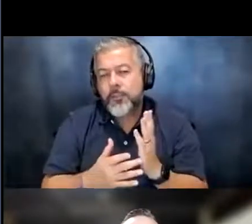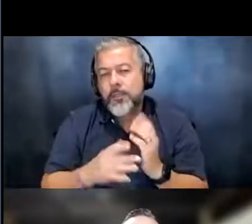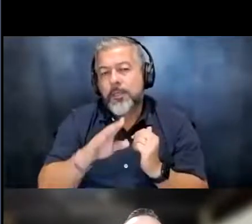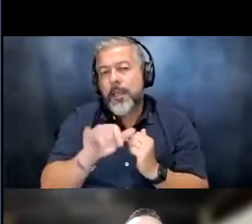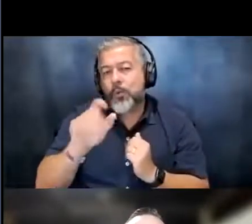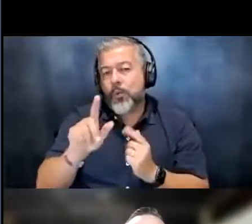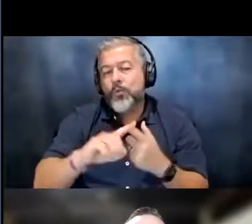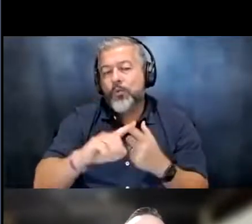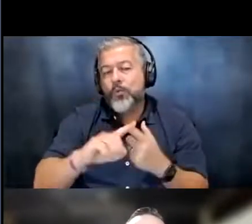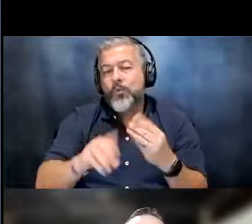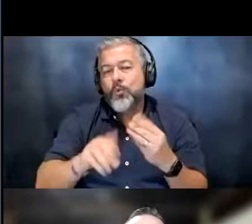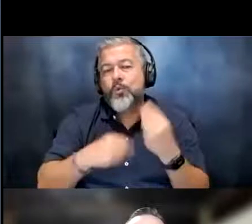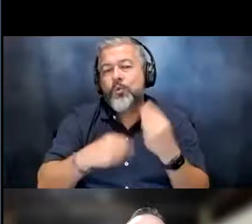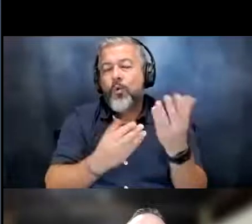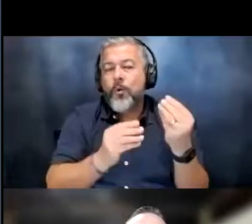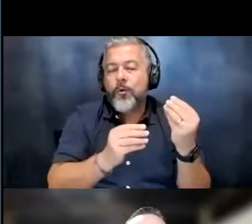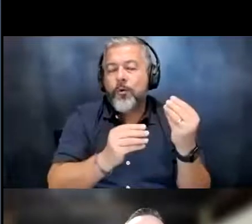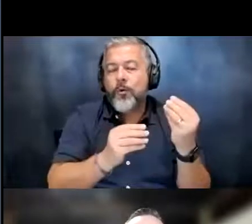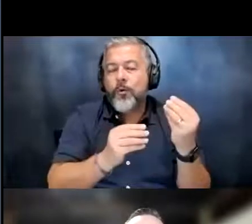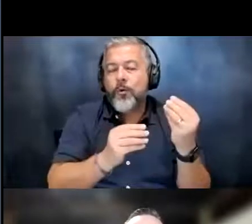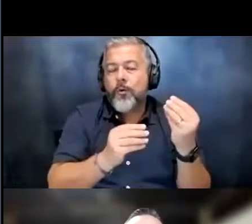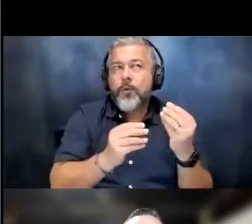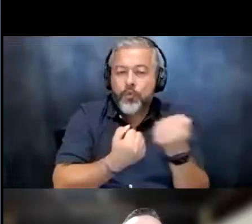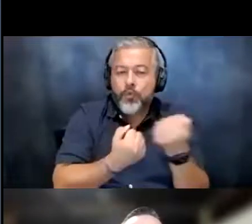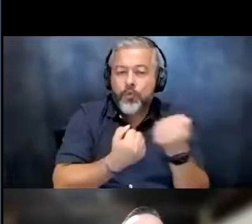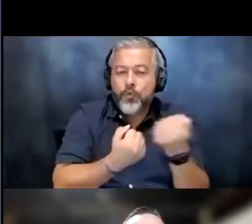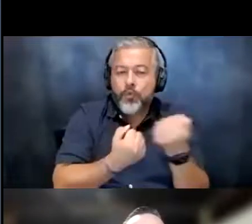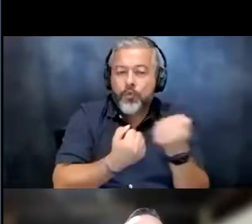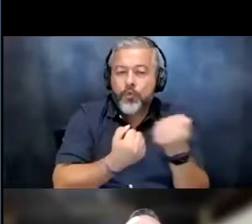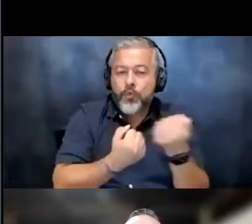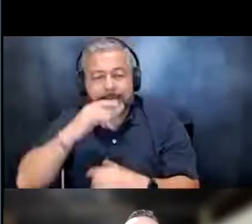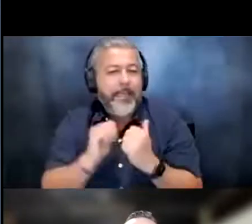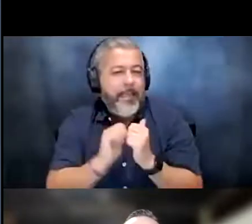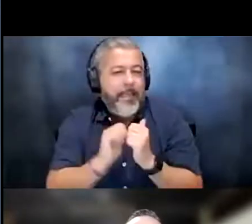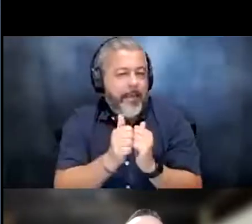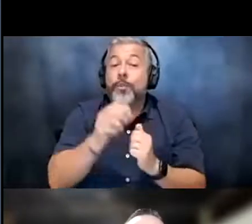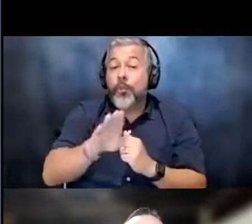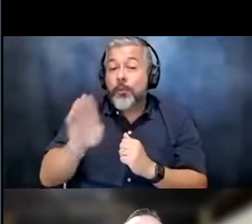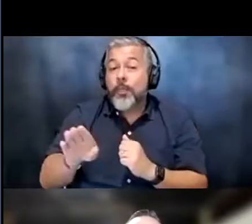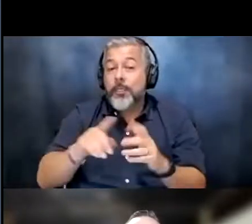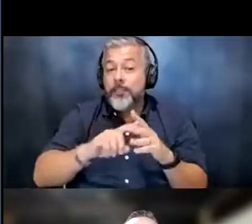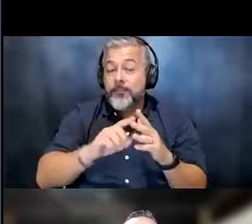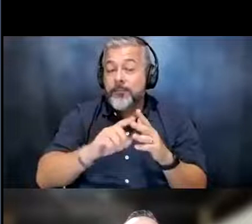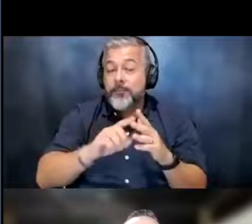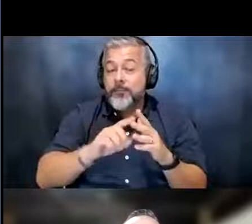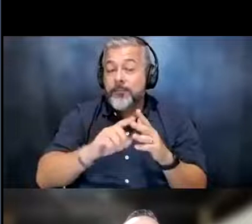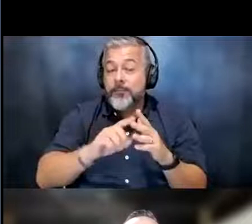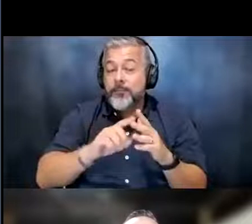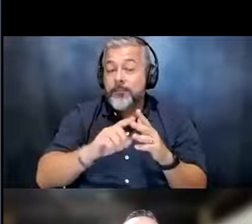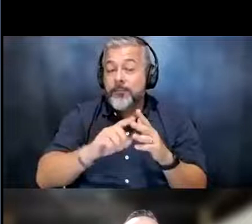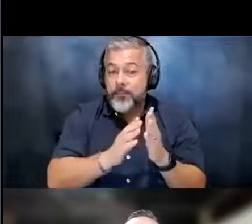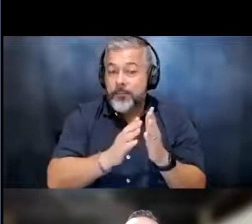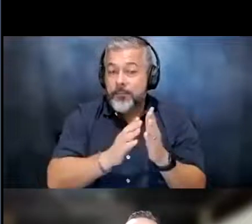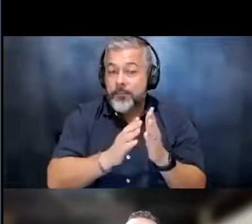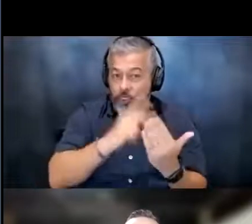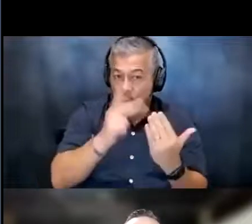I will note, as of course, just with the Brilliant Beginnings initiative, Calspark is in the very early stages of planning.